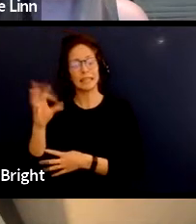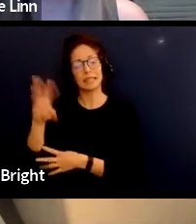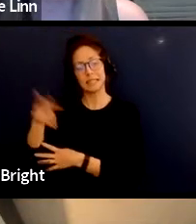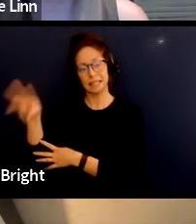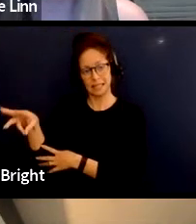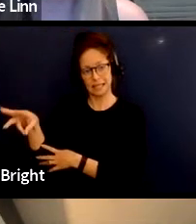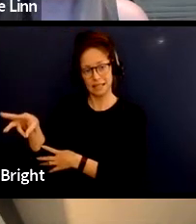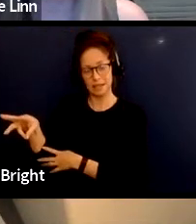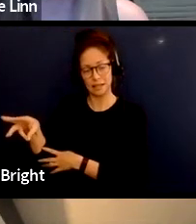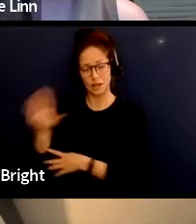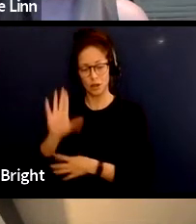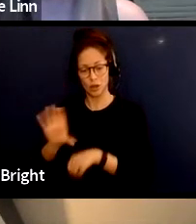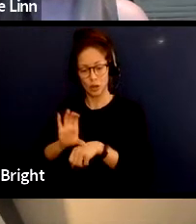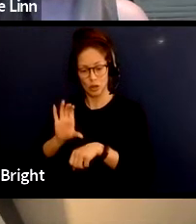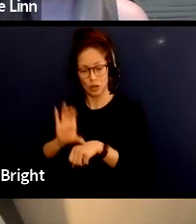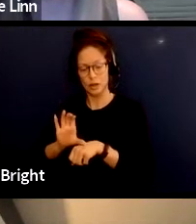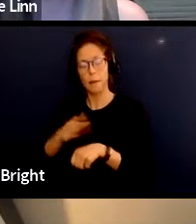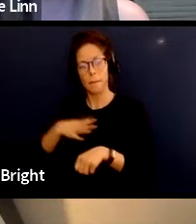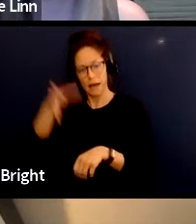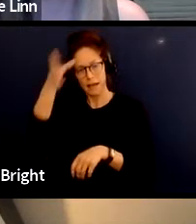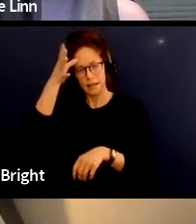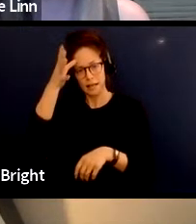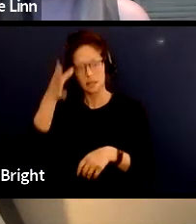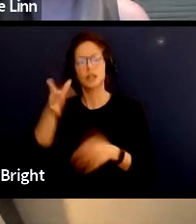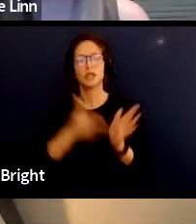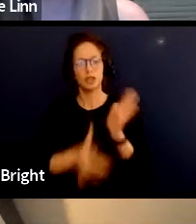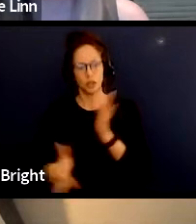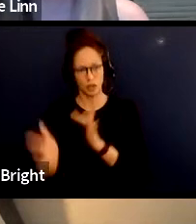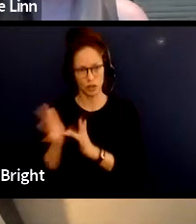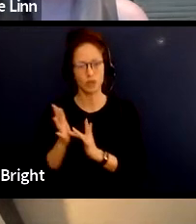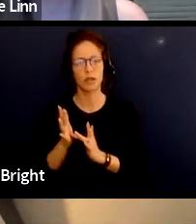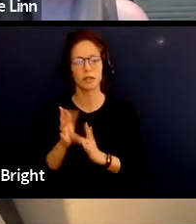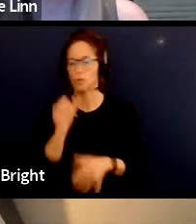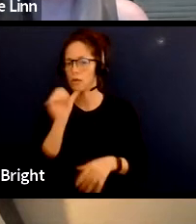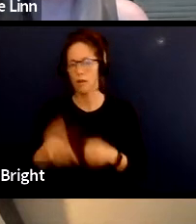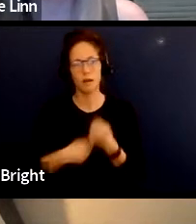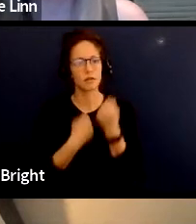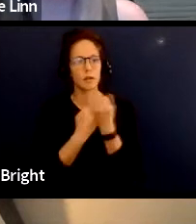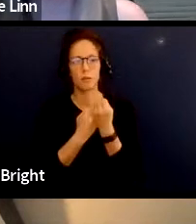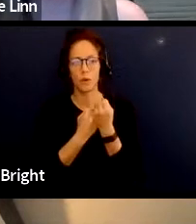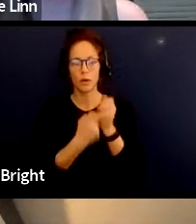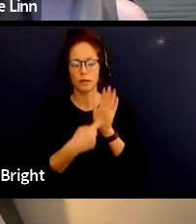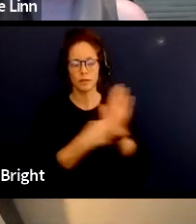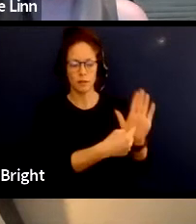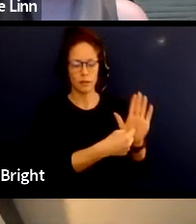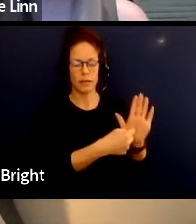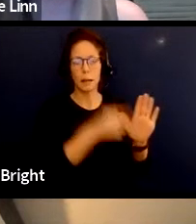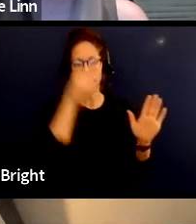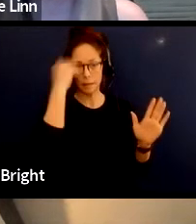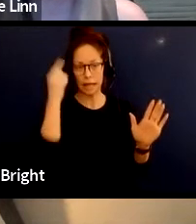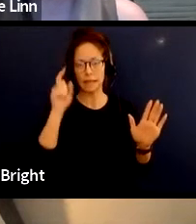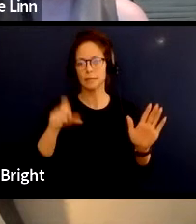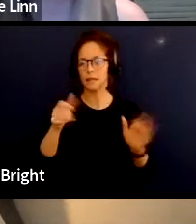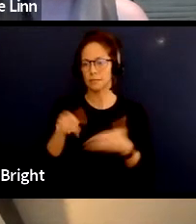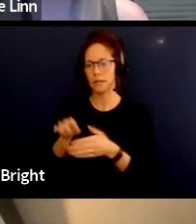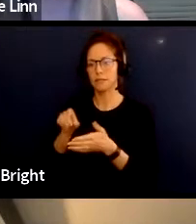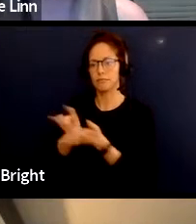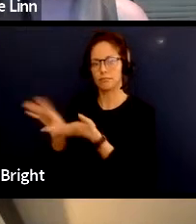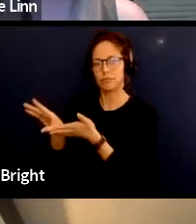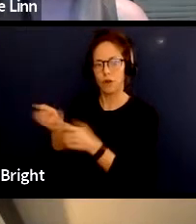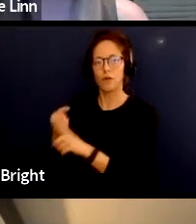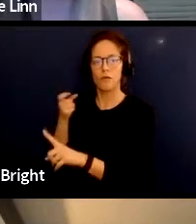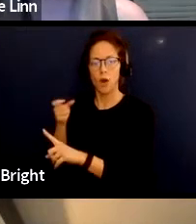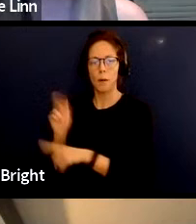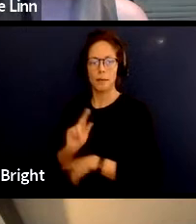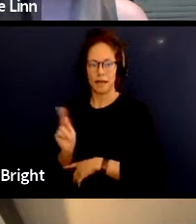of Kennewick, Dad had the audacity to say Jesus Christ would not support a sign telling Blacks, stay out of Kennewick after dark.